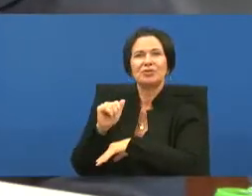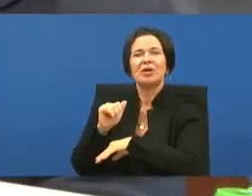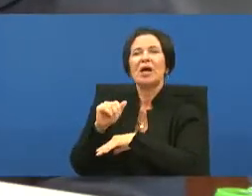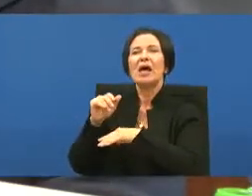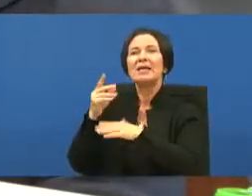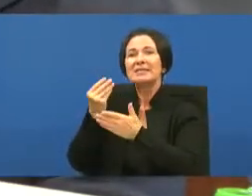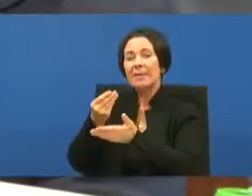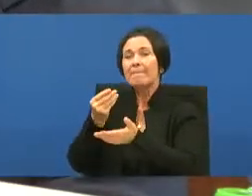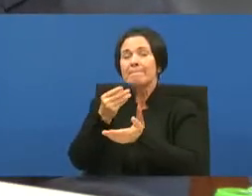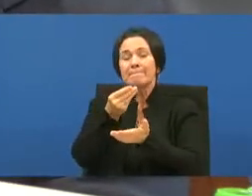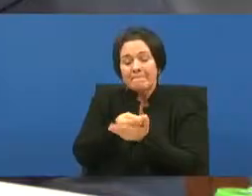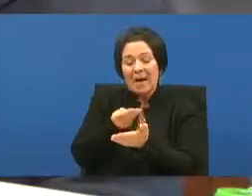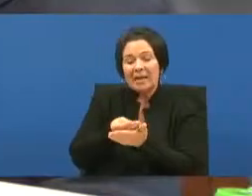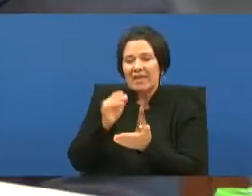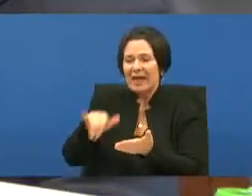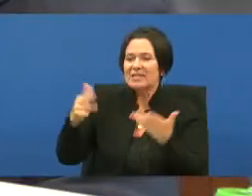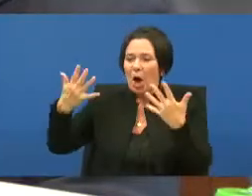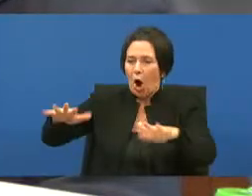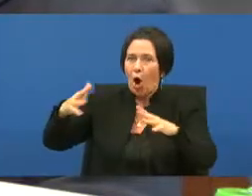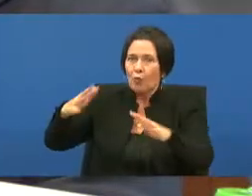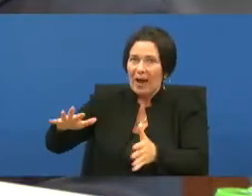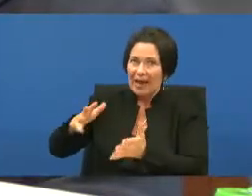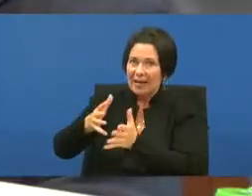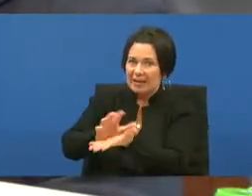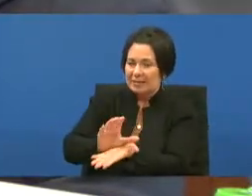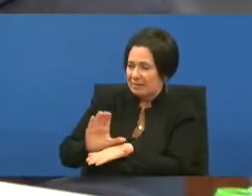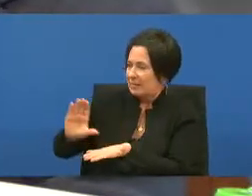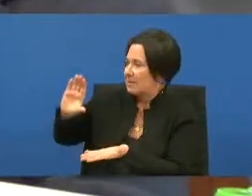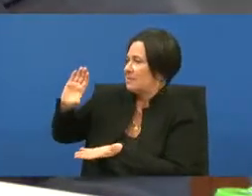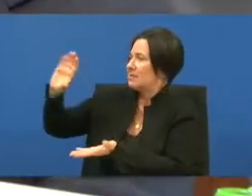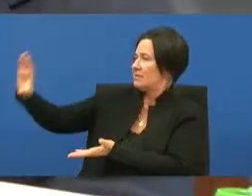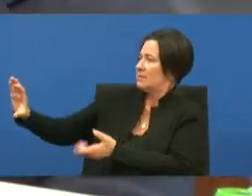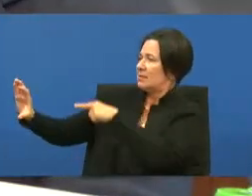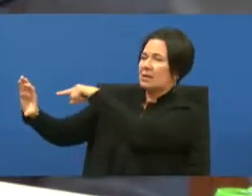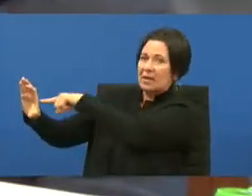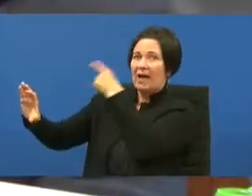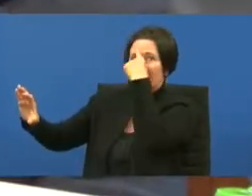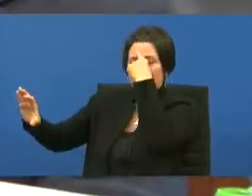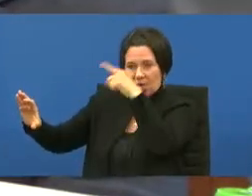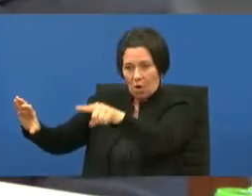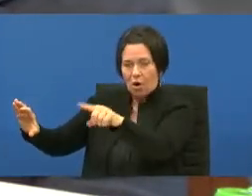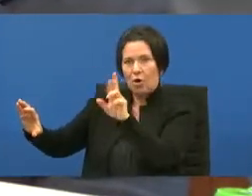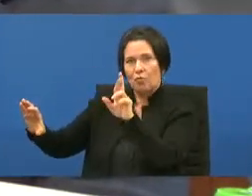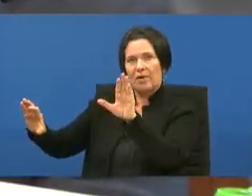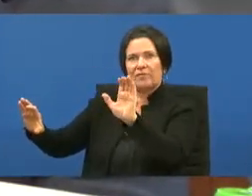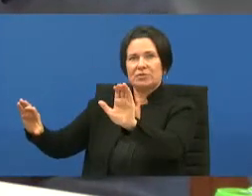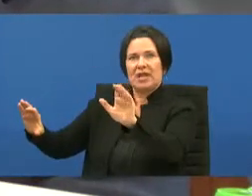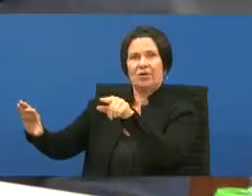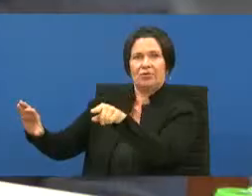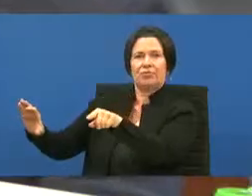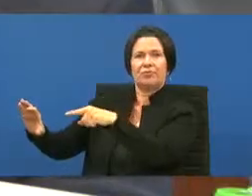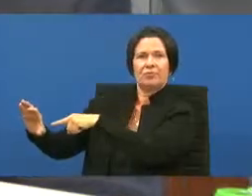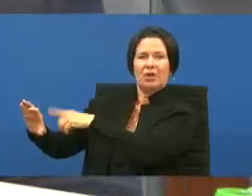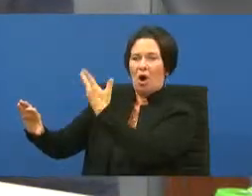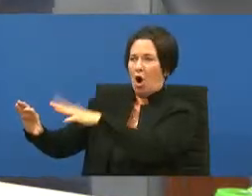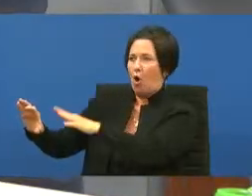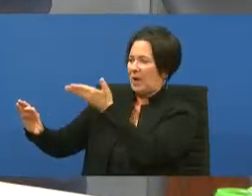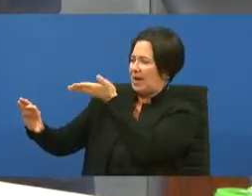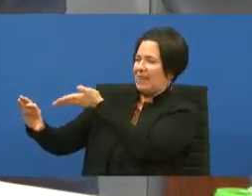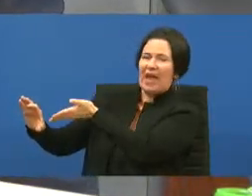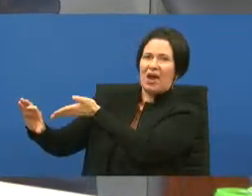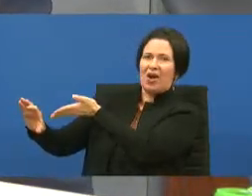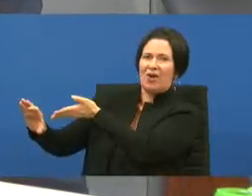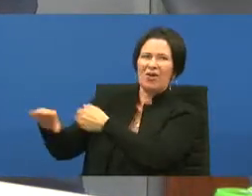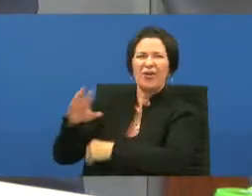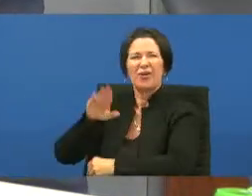River Center. So I just want to address all those and change the tone a little bit here, that this shouldn't be controversial. This